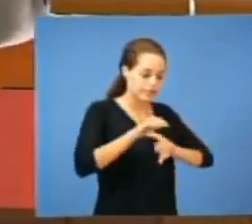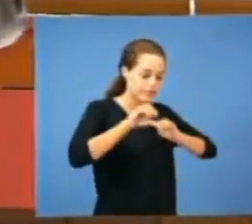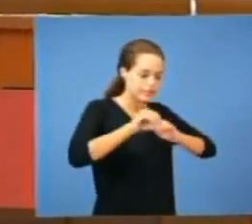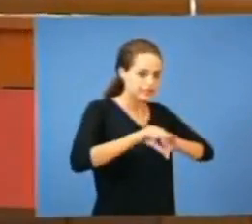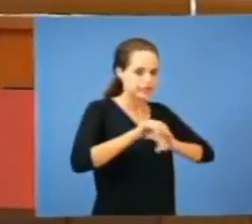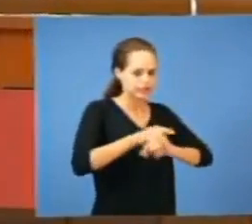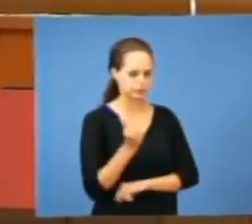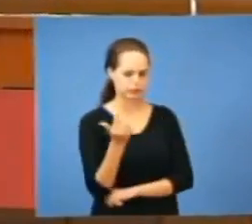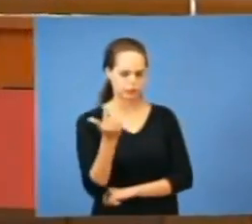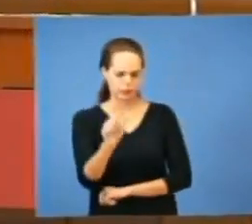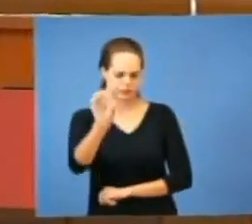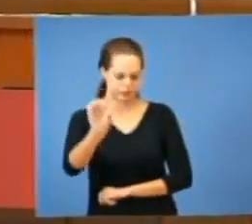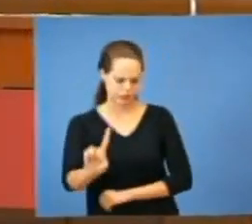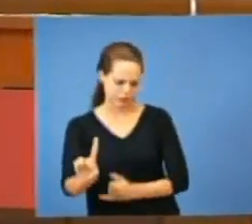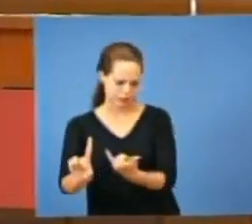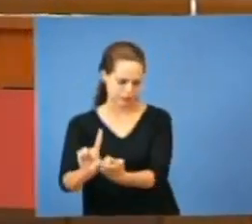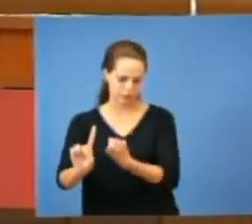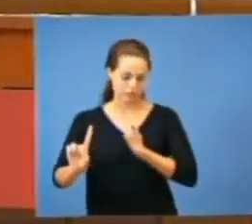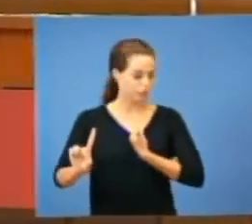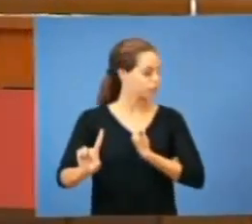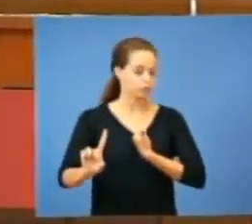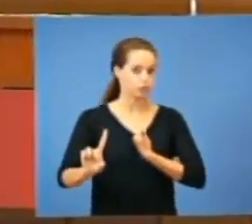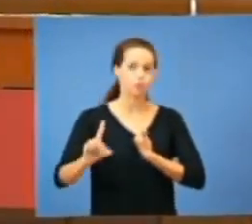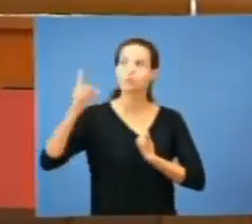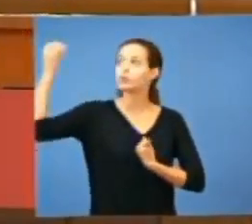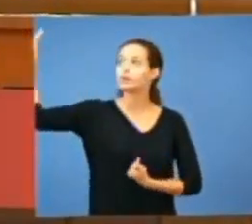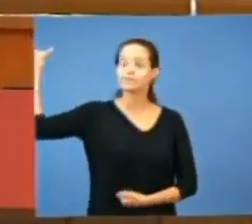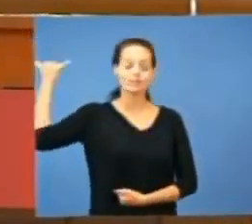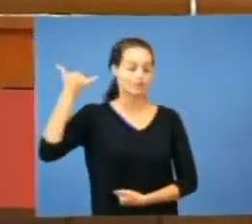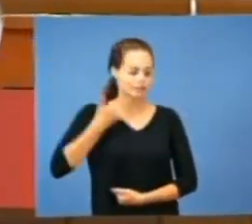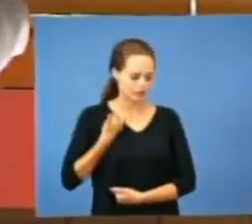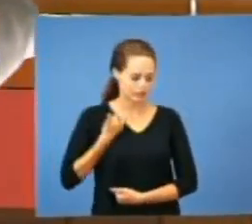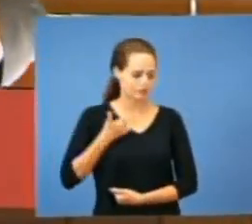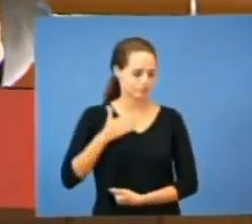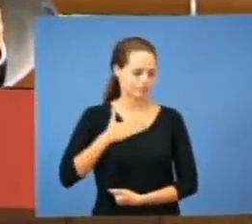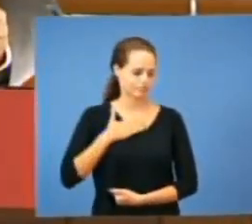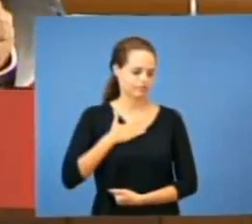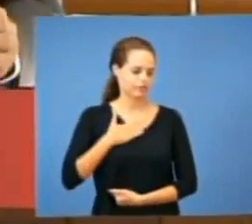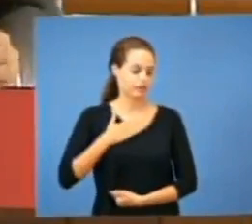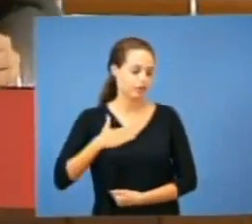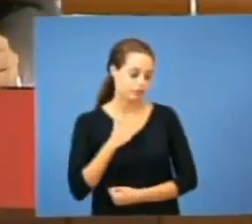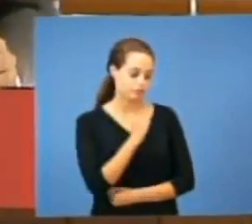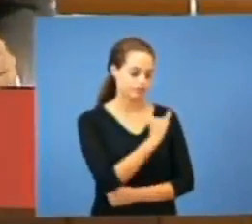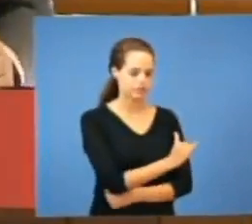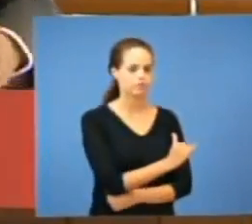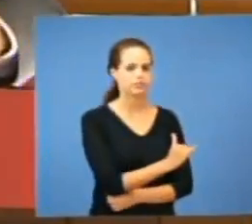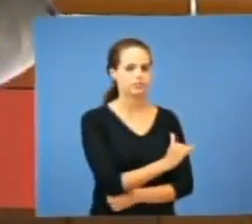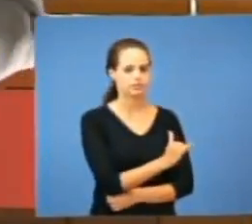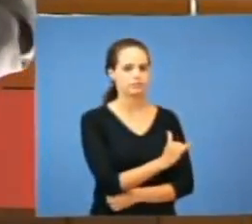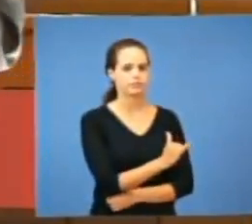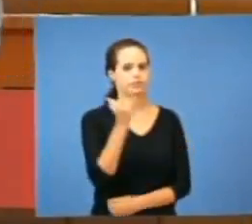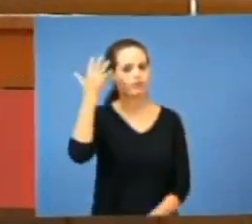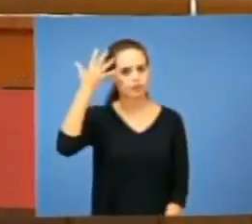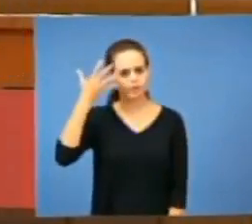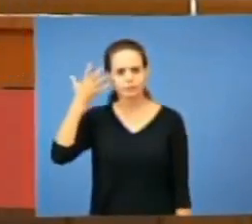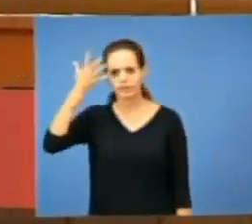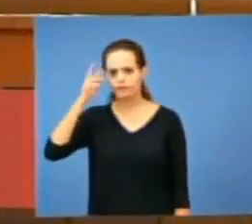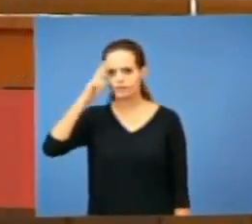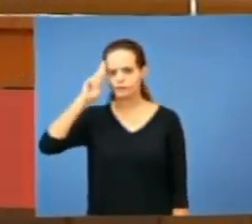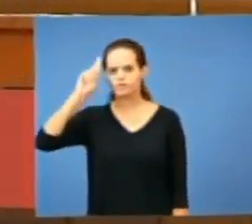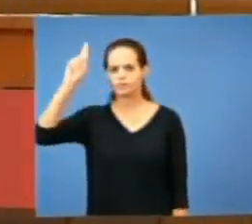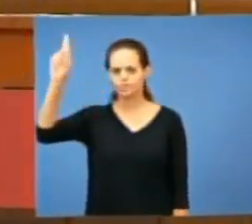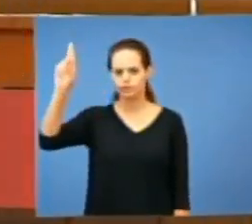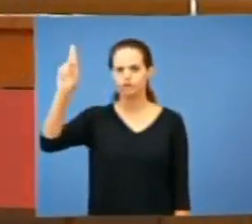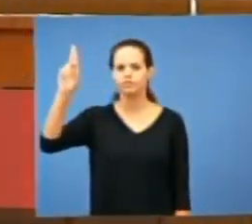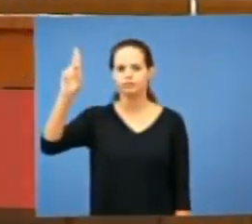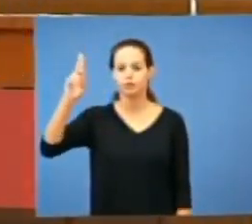"I haven't received this from any man, but of what the Holy Spirit has told me." So the